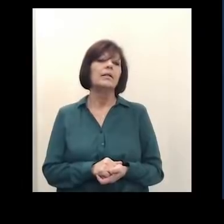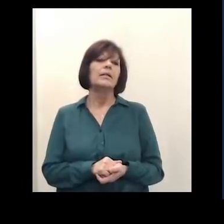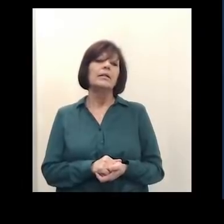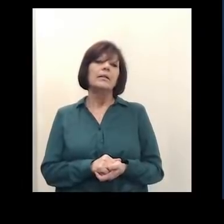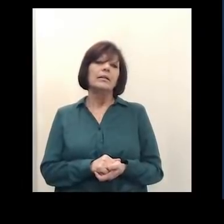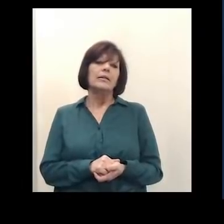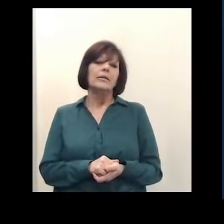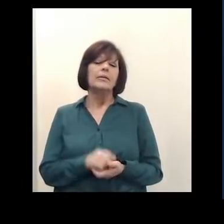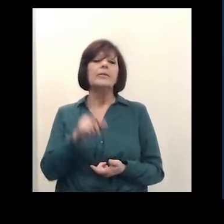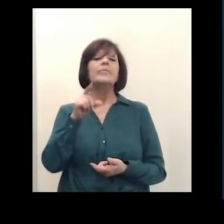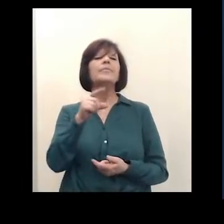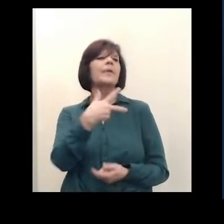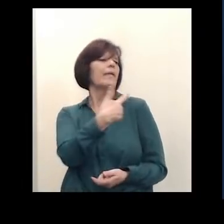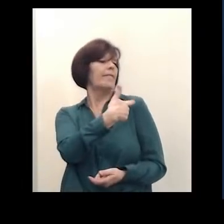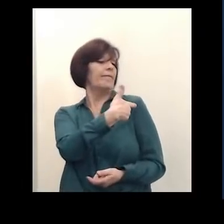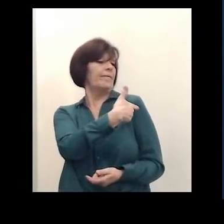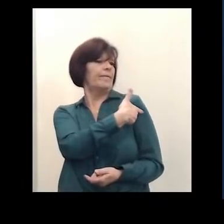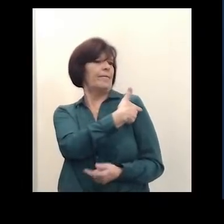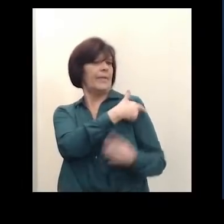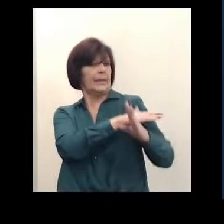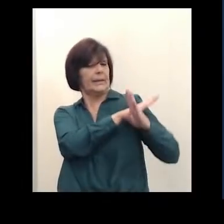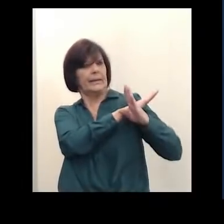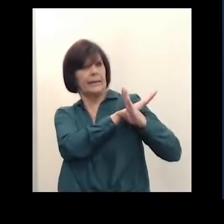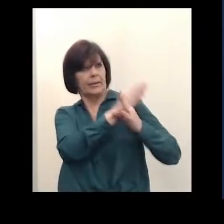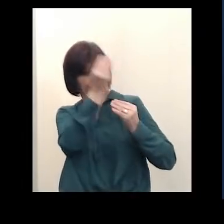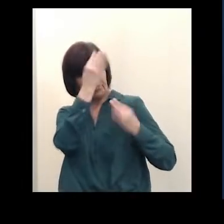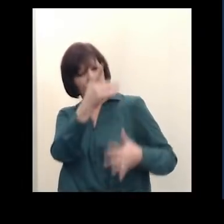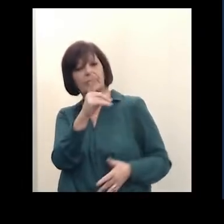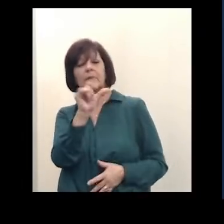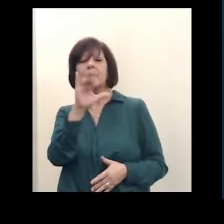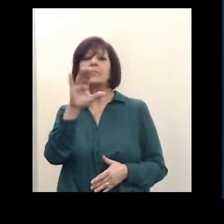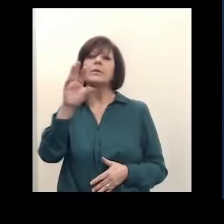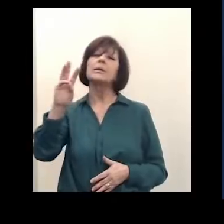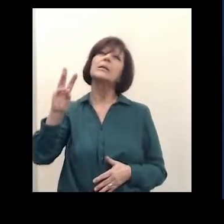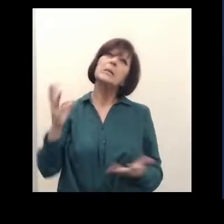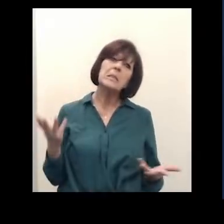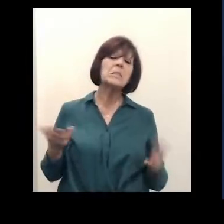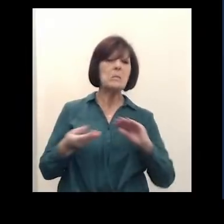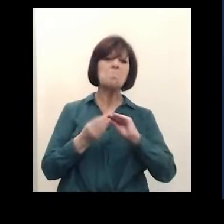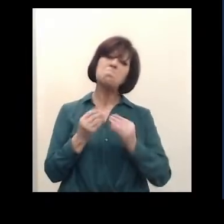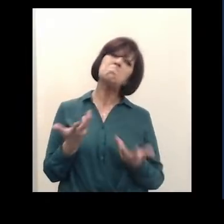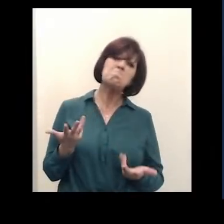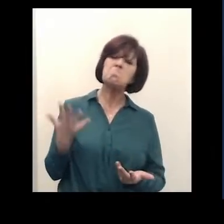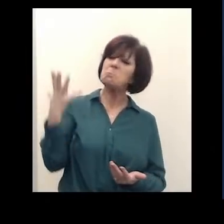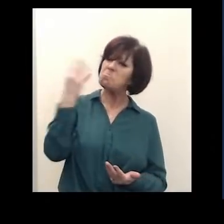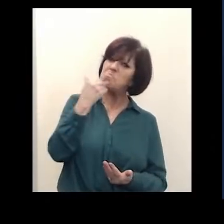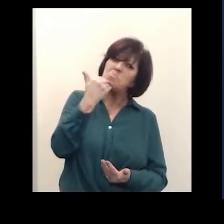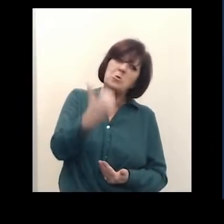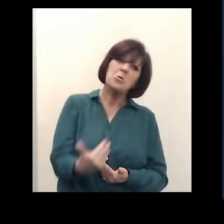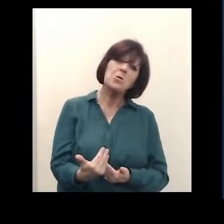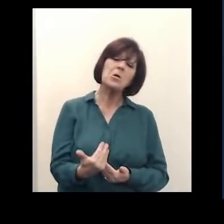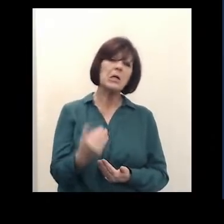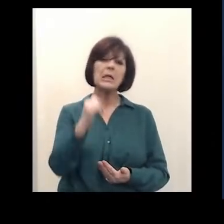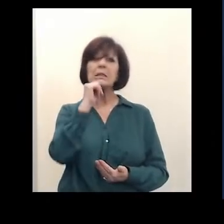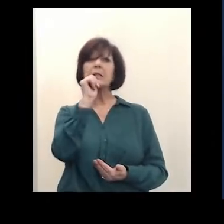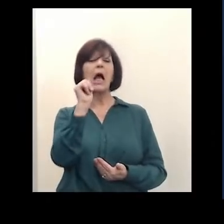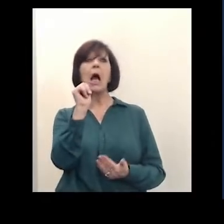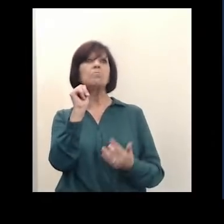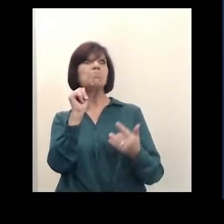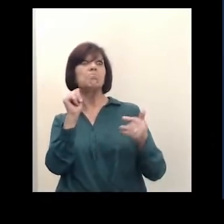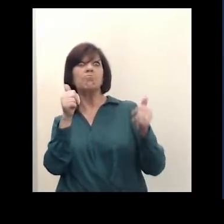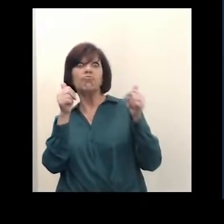The vaccine update through December 6th, our numbers are still decent. We're not where we'd like to be, and compared to